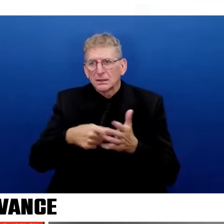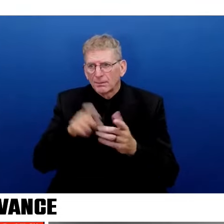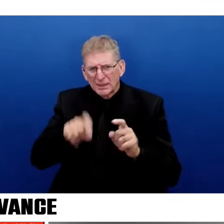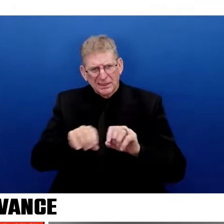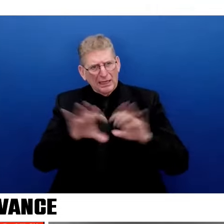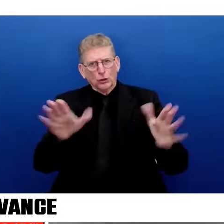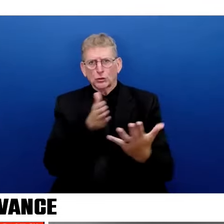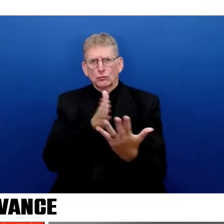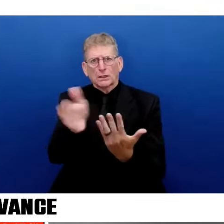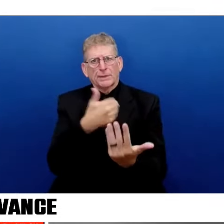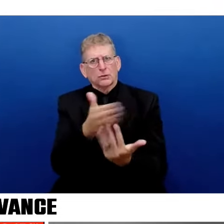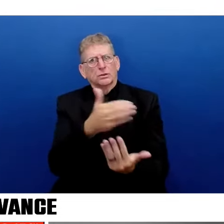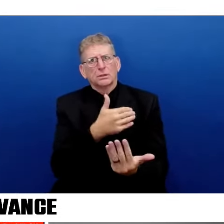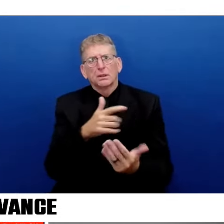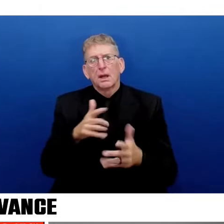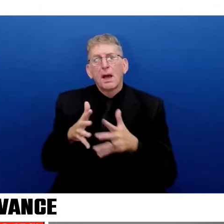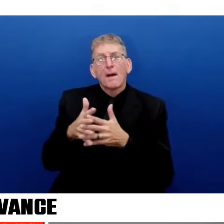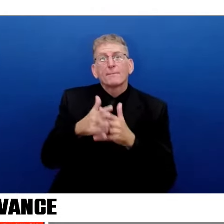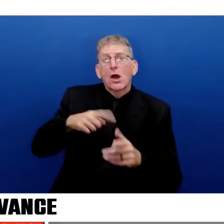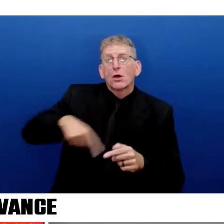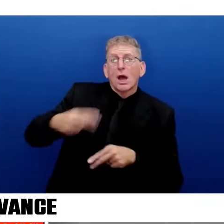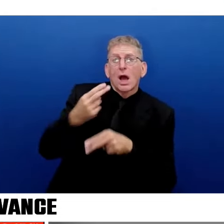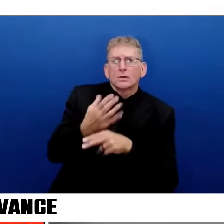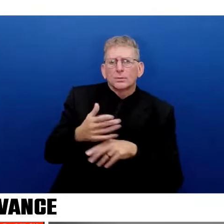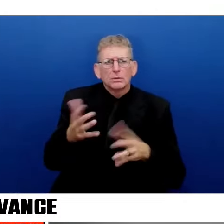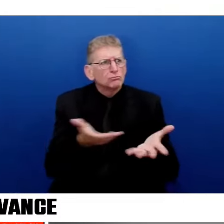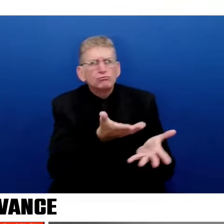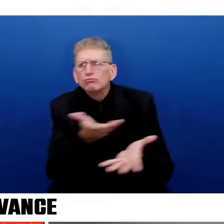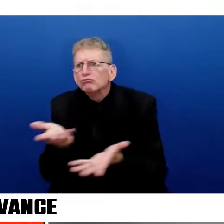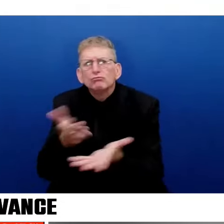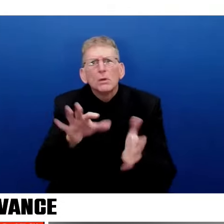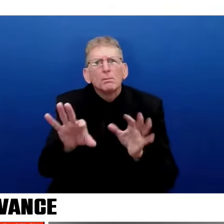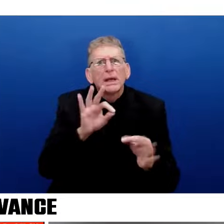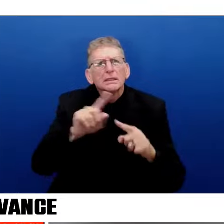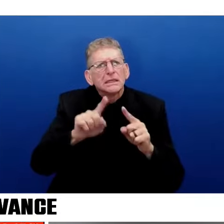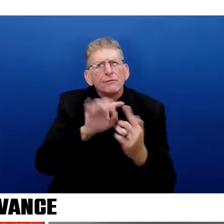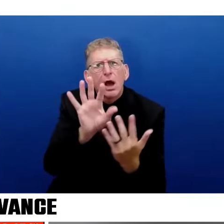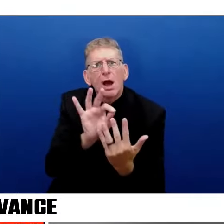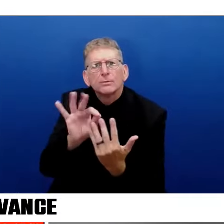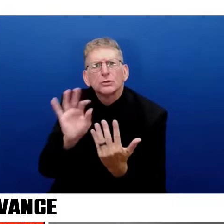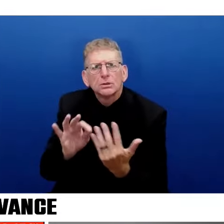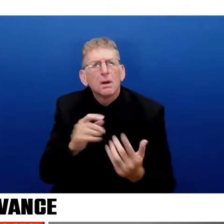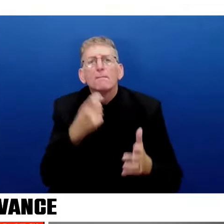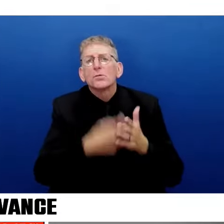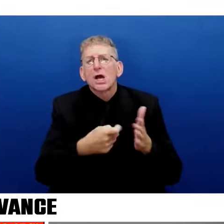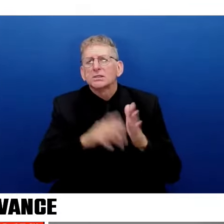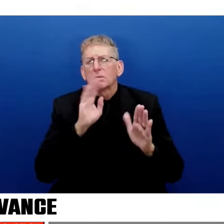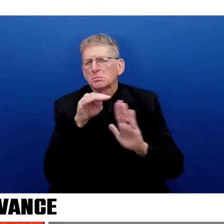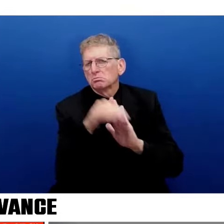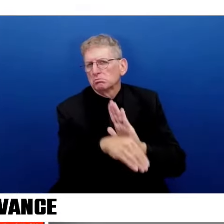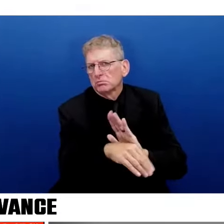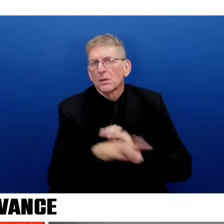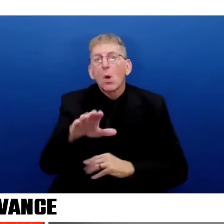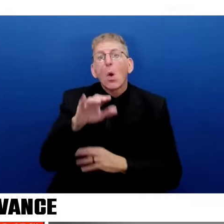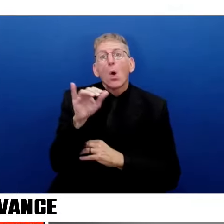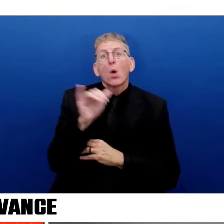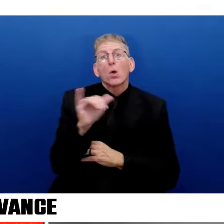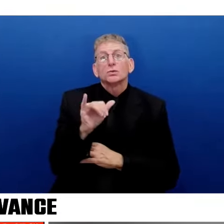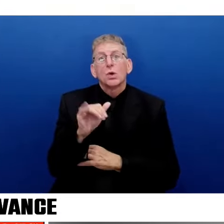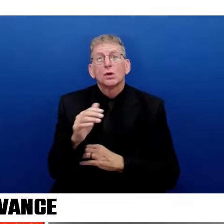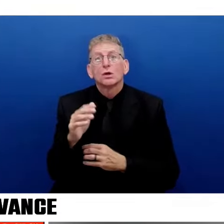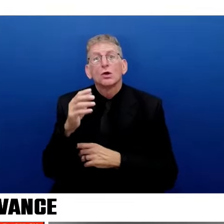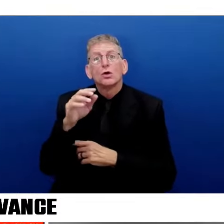and will also drive down costs. And we talked about, the reinsurance regulations is what I was talking about. Look, Donald Trump has said that